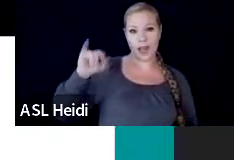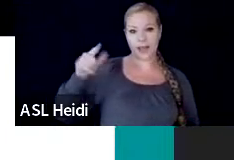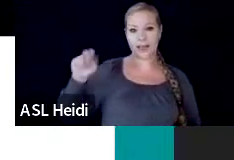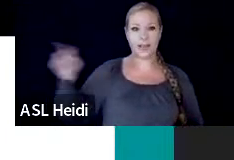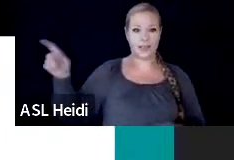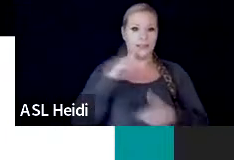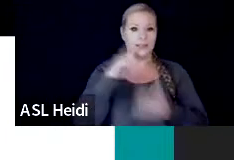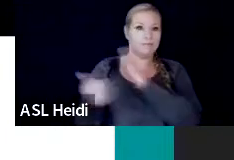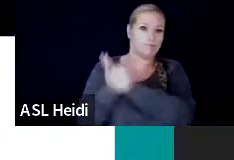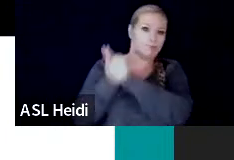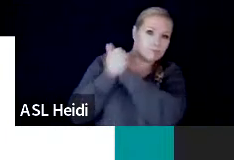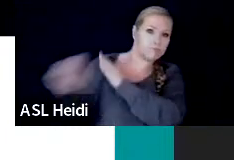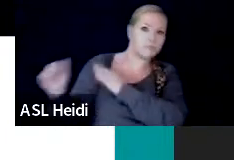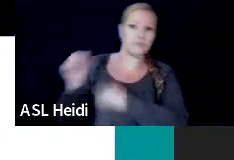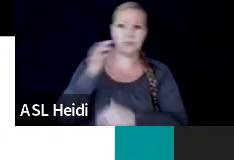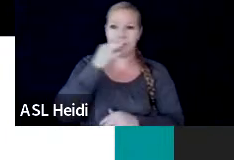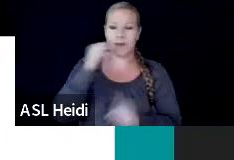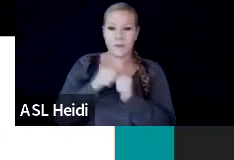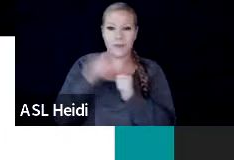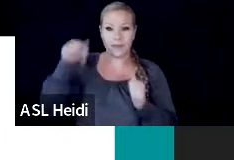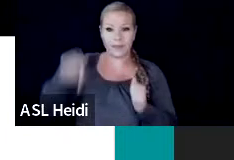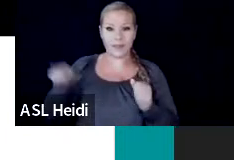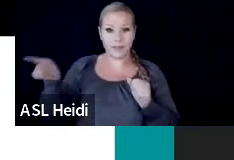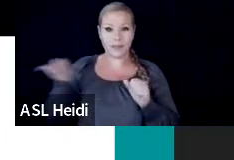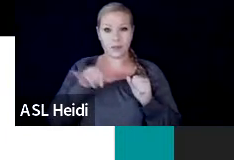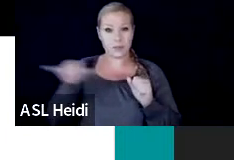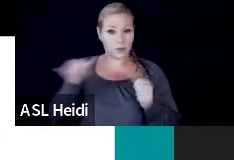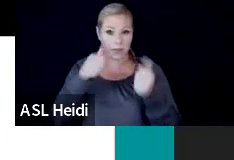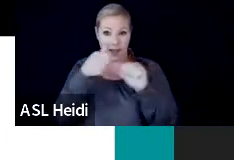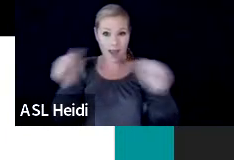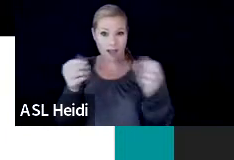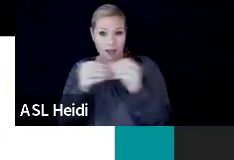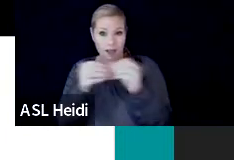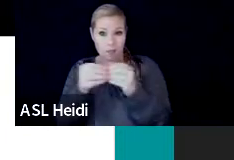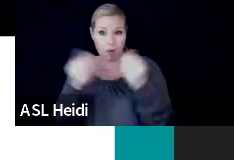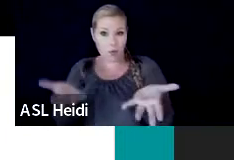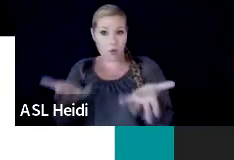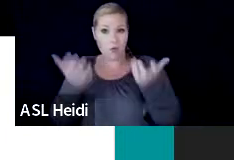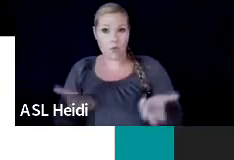please ask anything that might interest you about this topic.